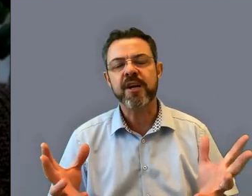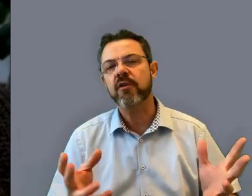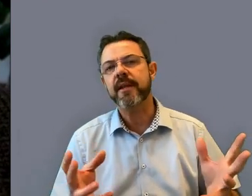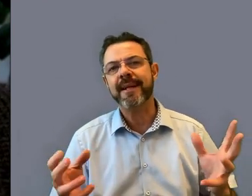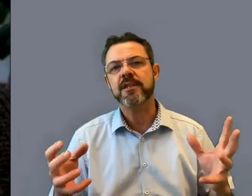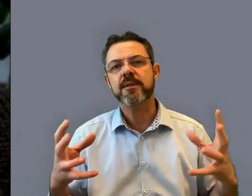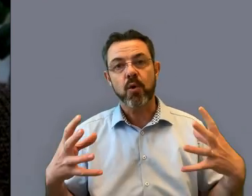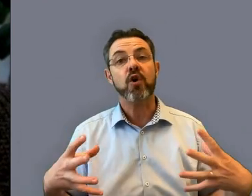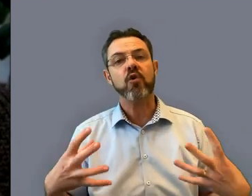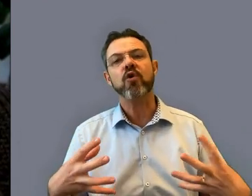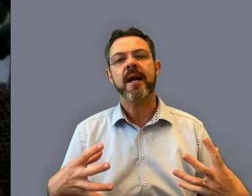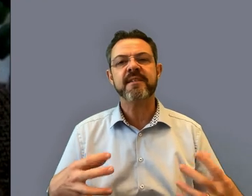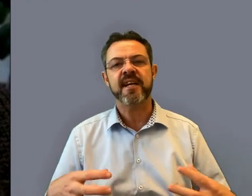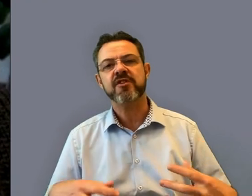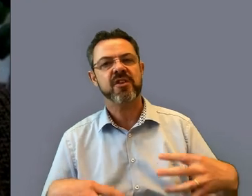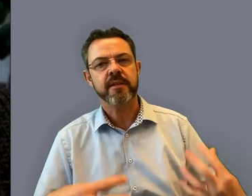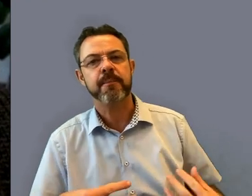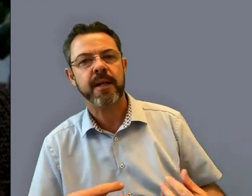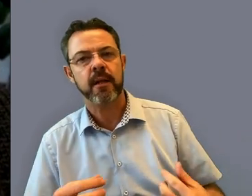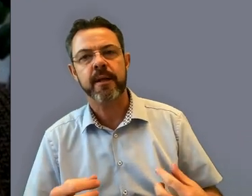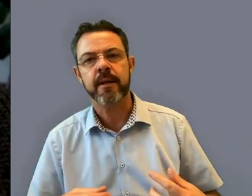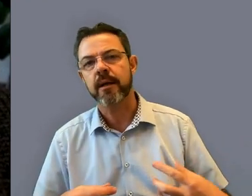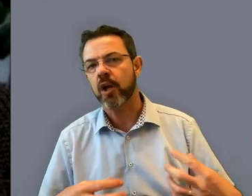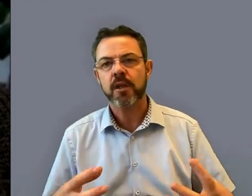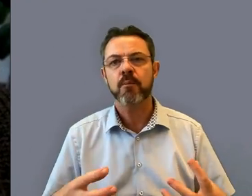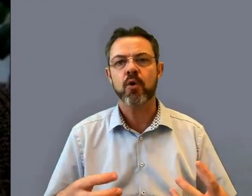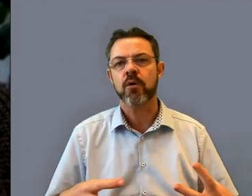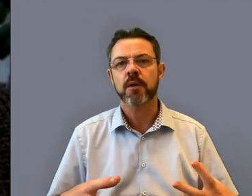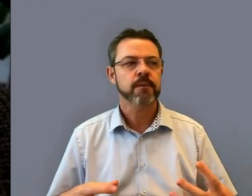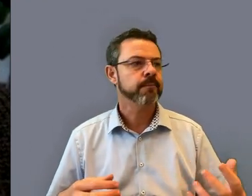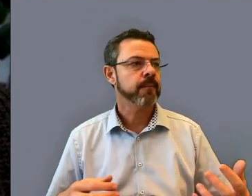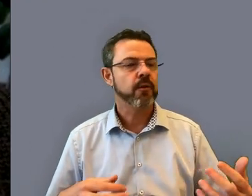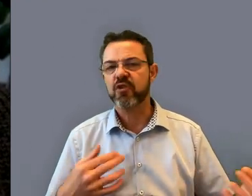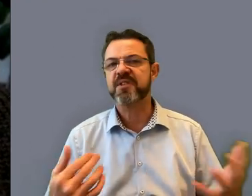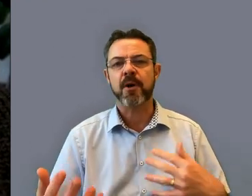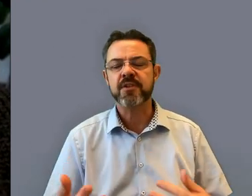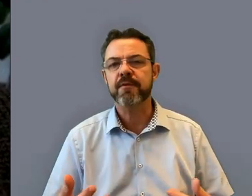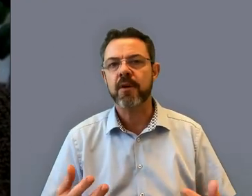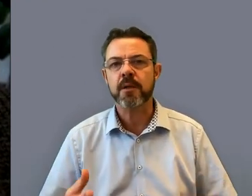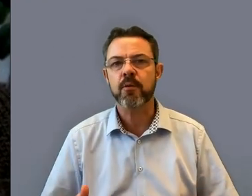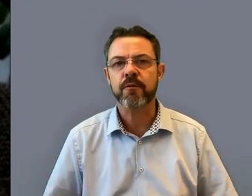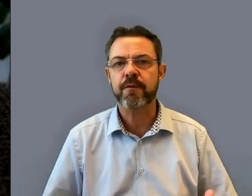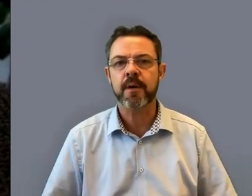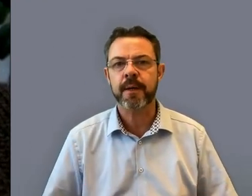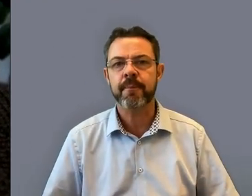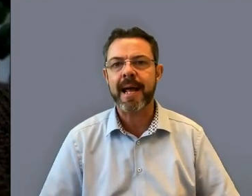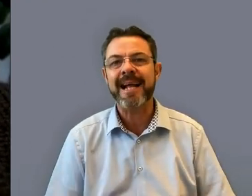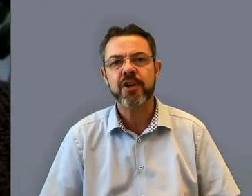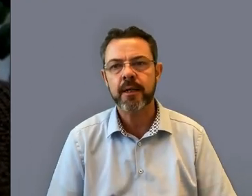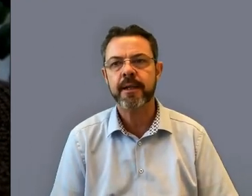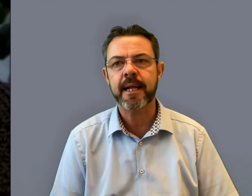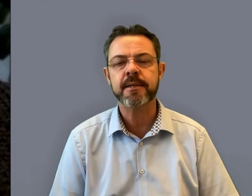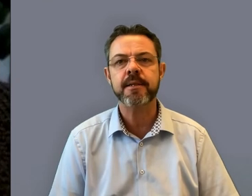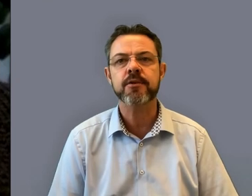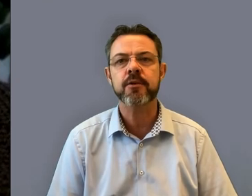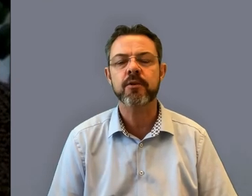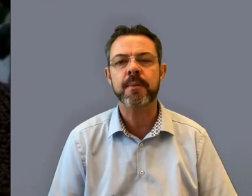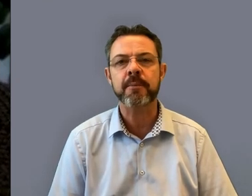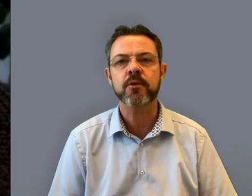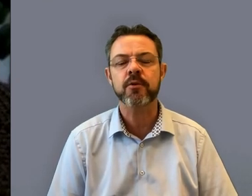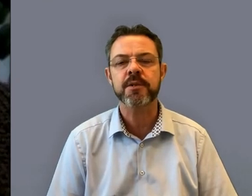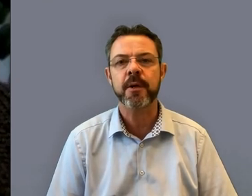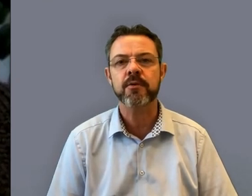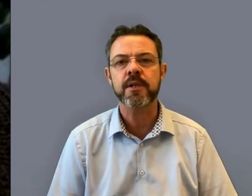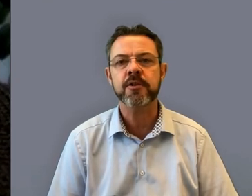chains more generally, that smaller organizations are typically a lot more responsive, a lot more agile in that sense